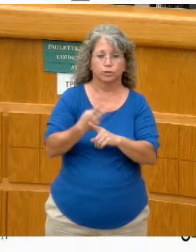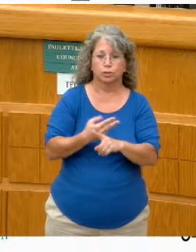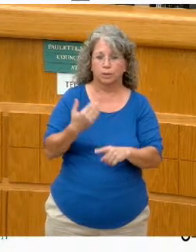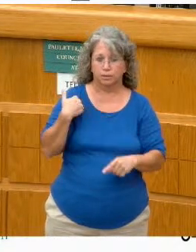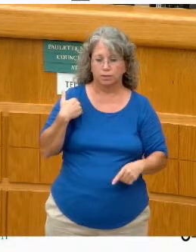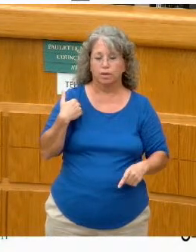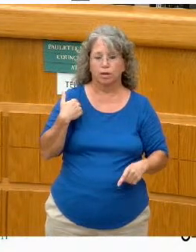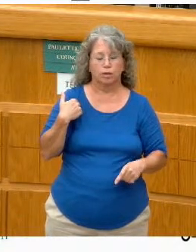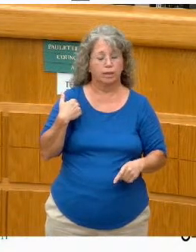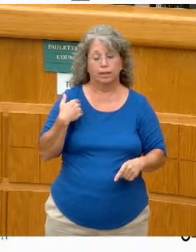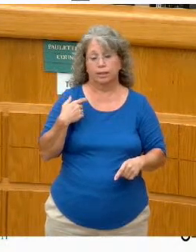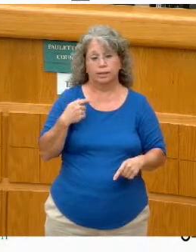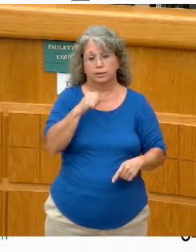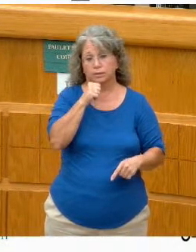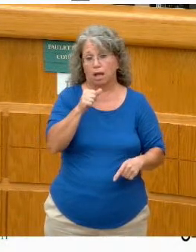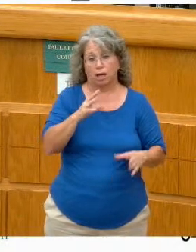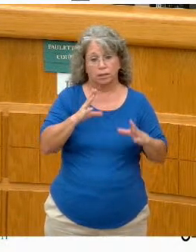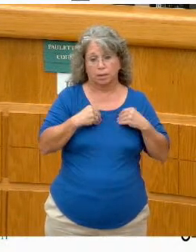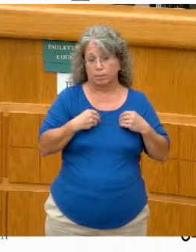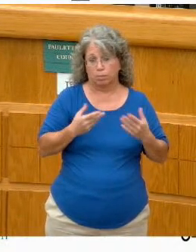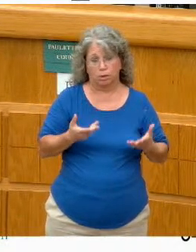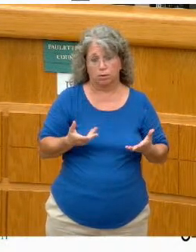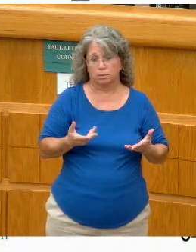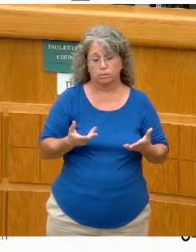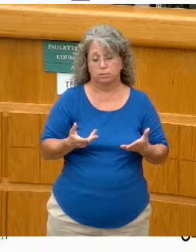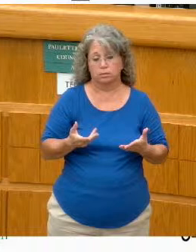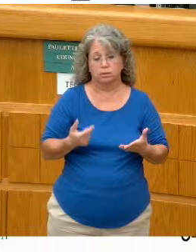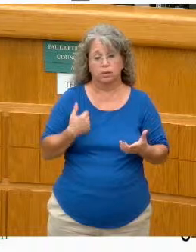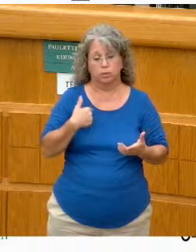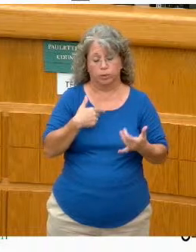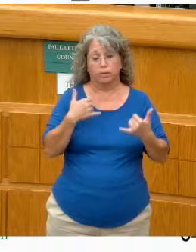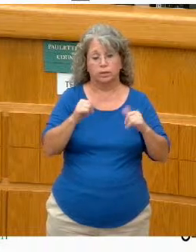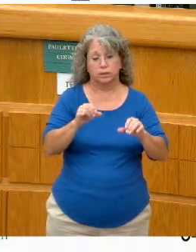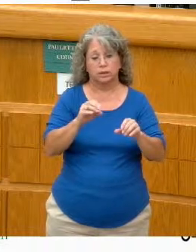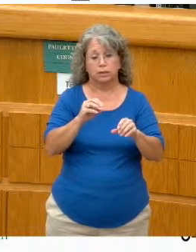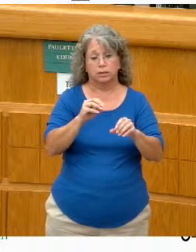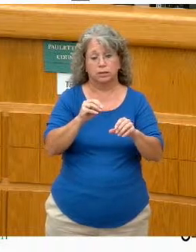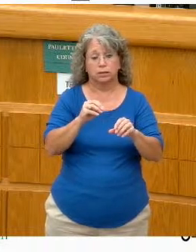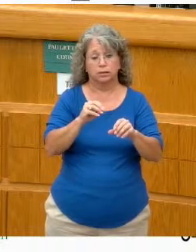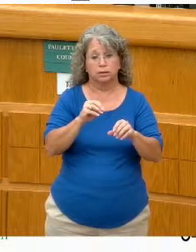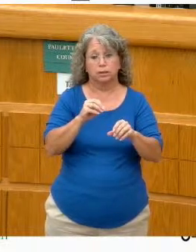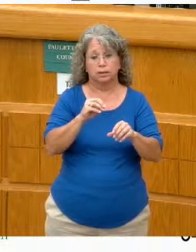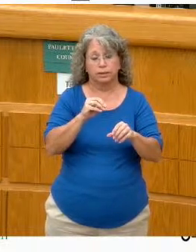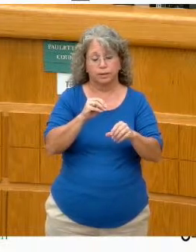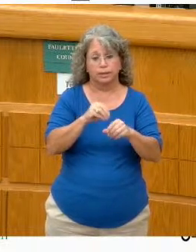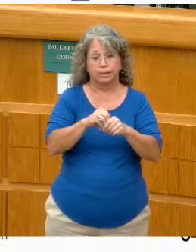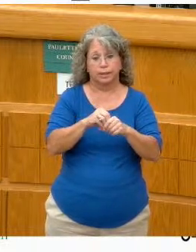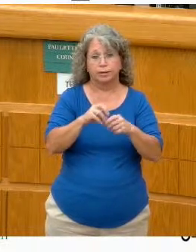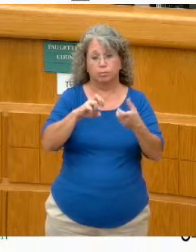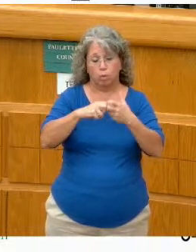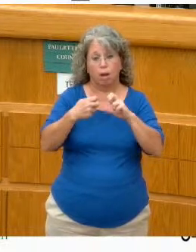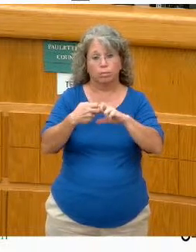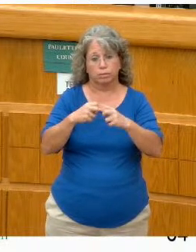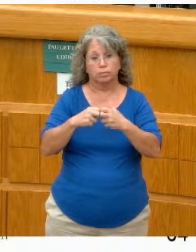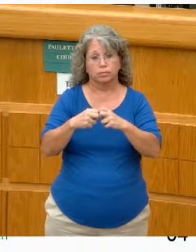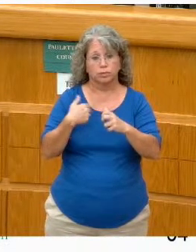high. And it's one of the reasons why I'm saying we're not out of the woods yet. We need to continue our efforts to control the spread of